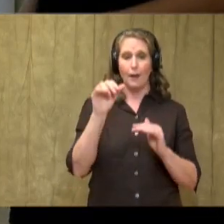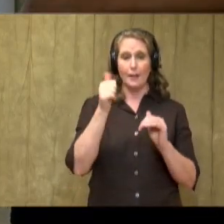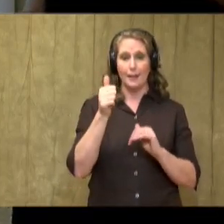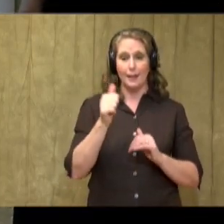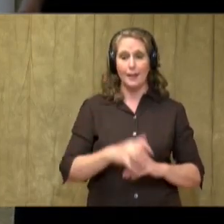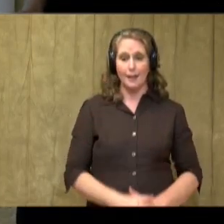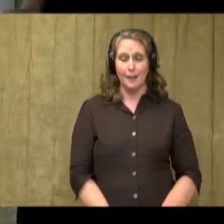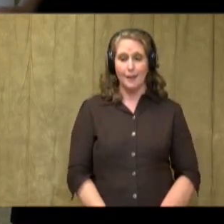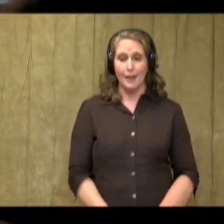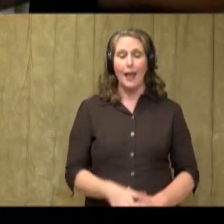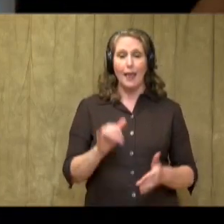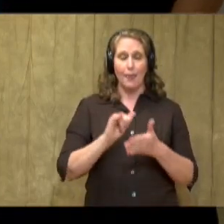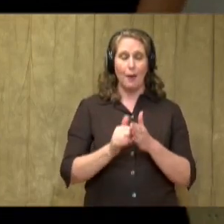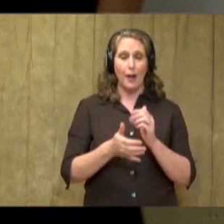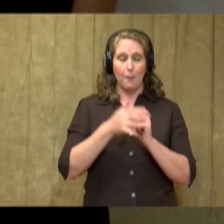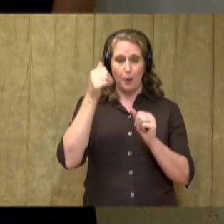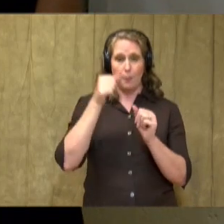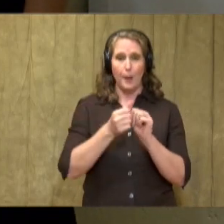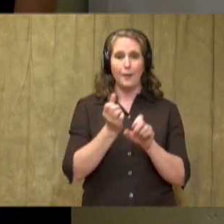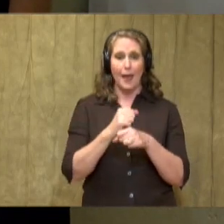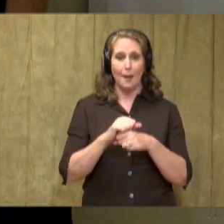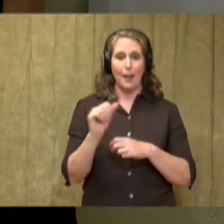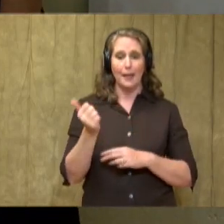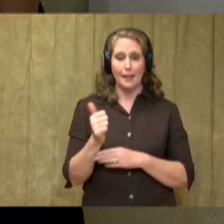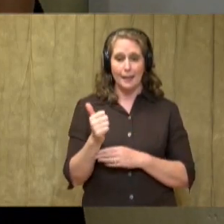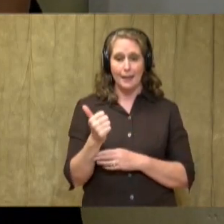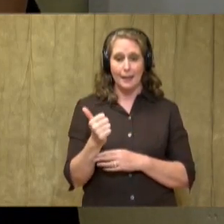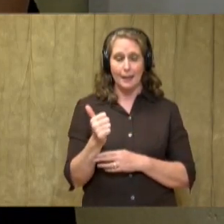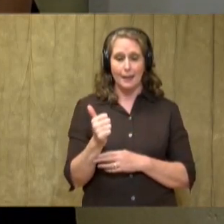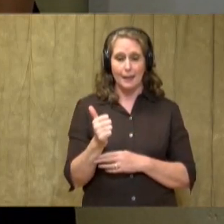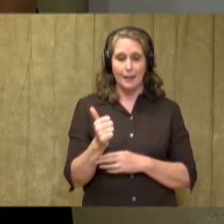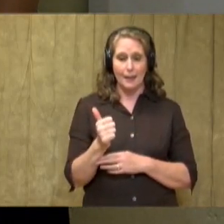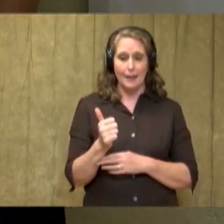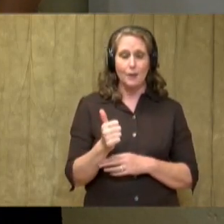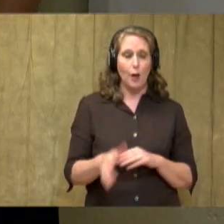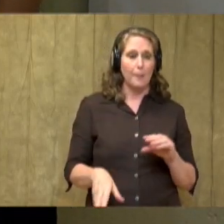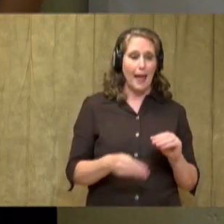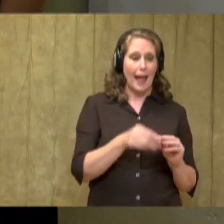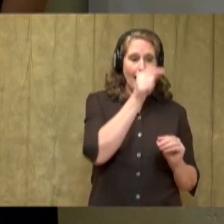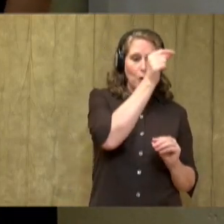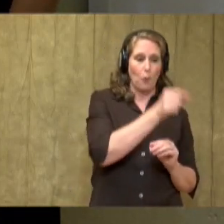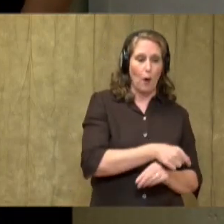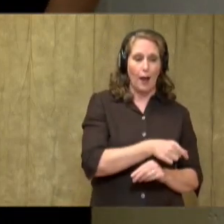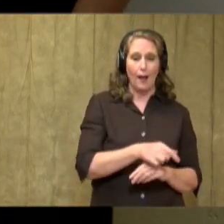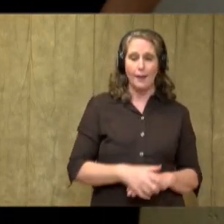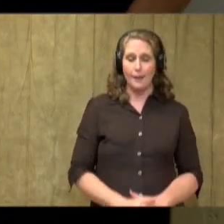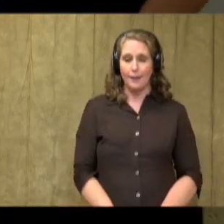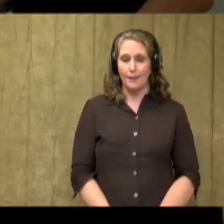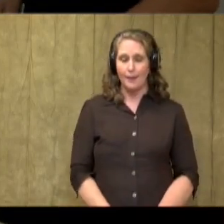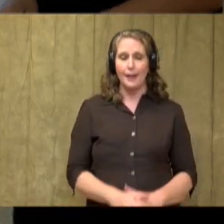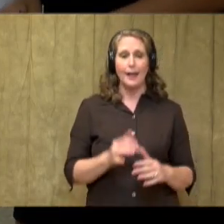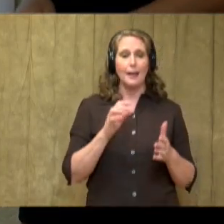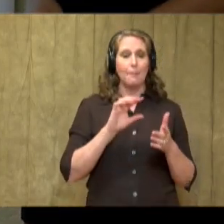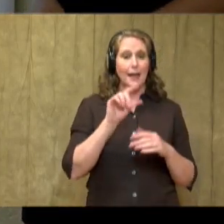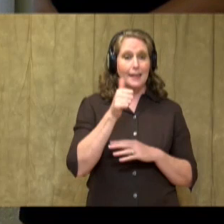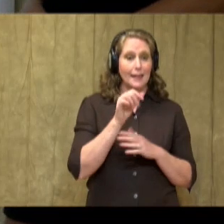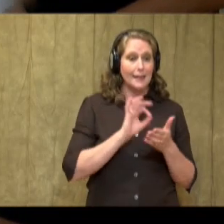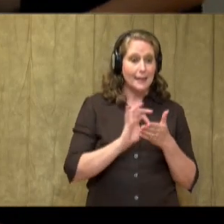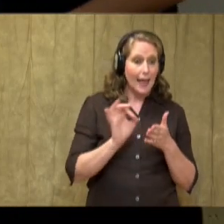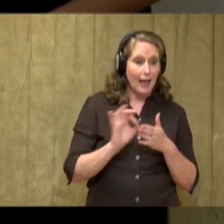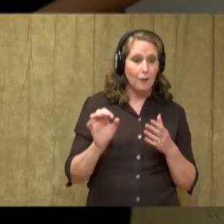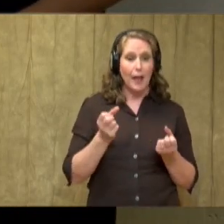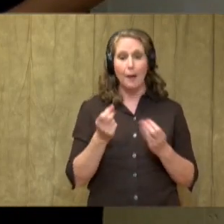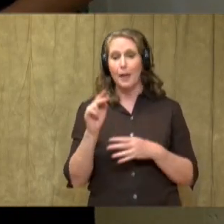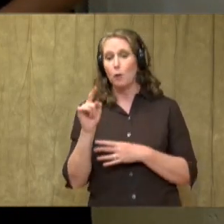Circle those to remind myself that I made a 10. I'm going to draw out my rod. Count my 10s, count my